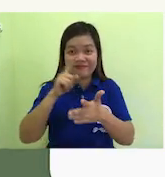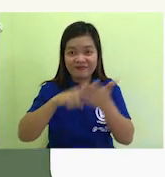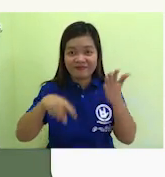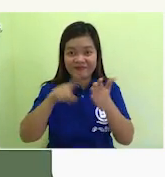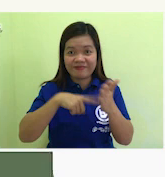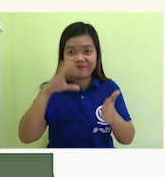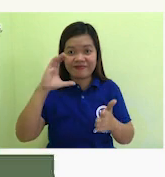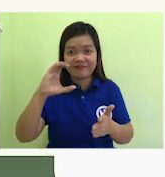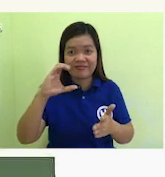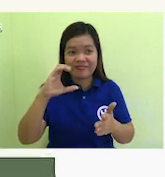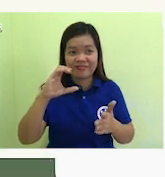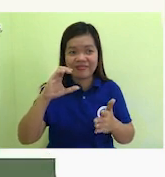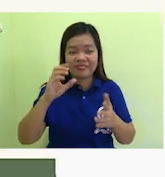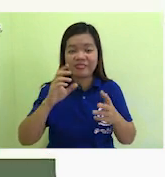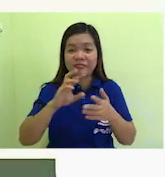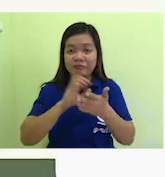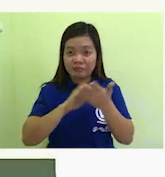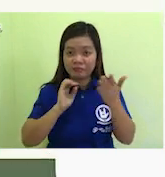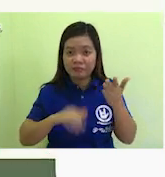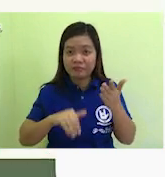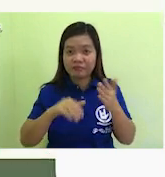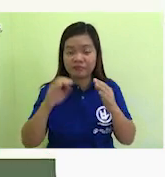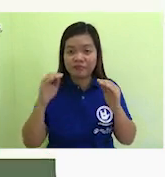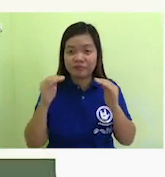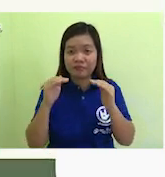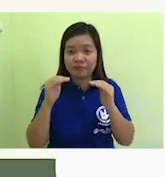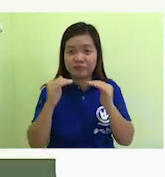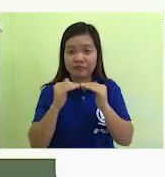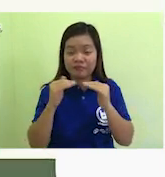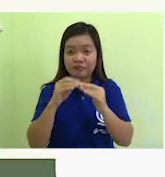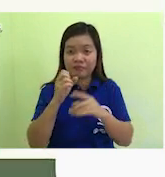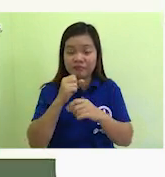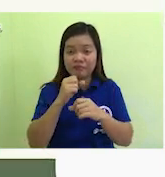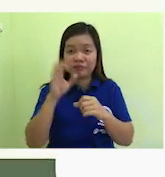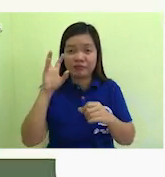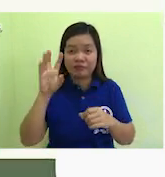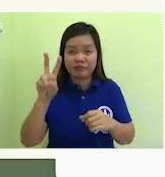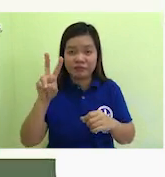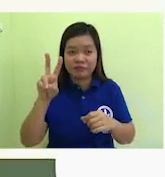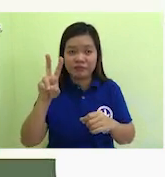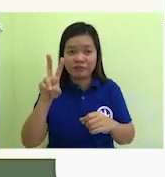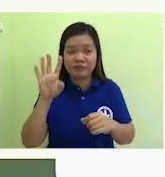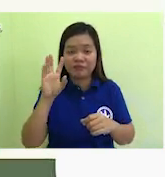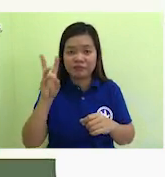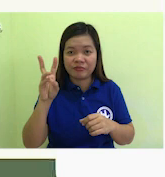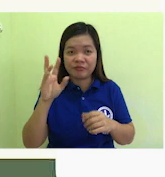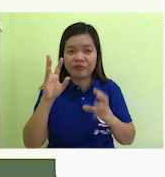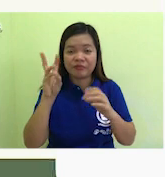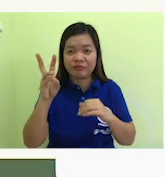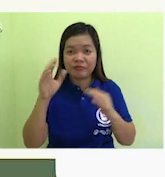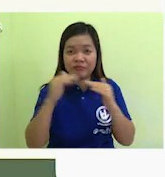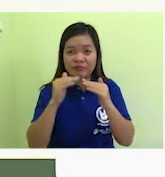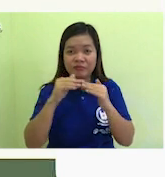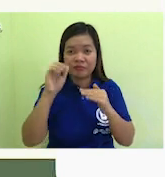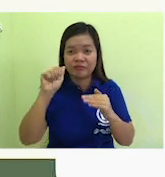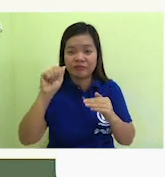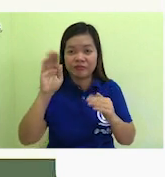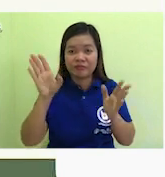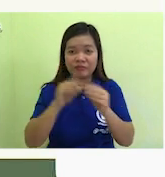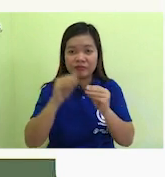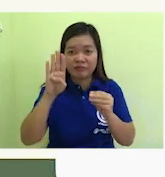Next, to eliminate c, we will subtract equation 2. 6 equals